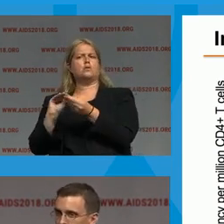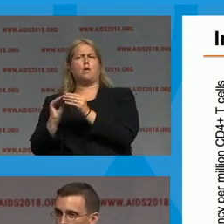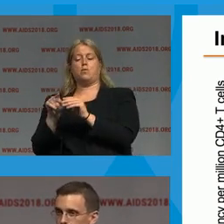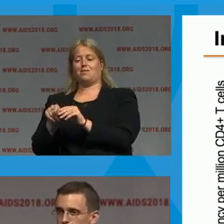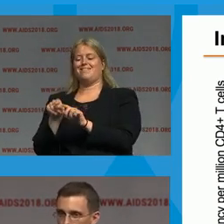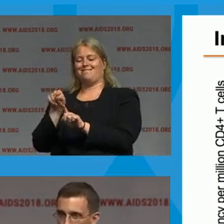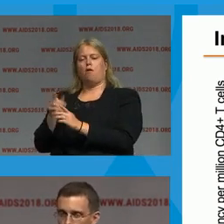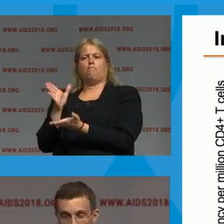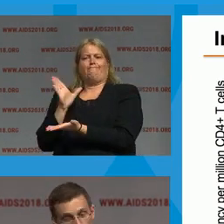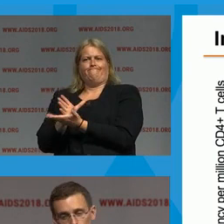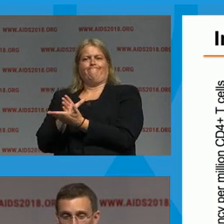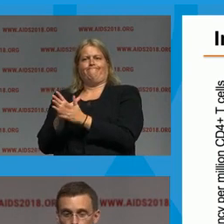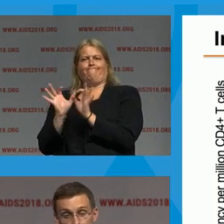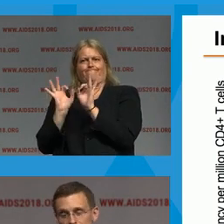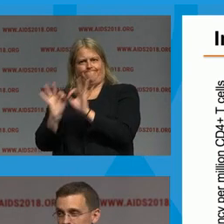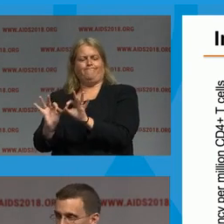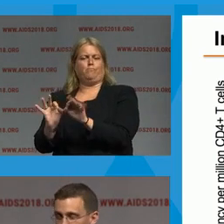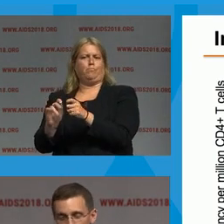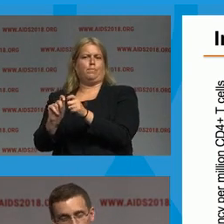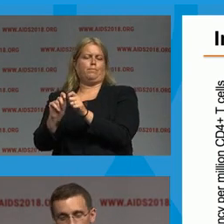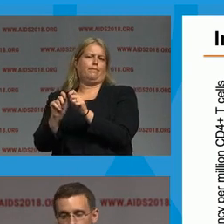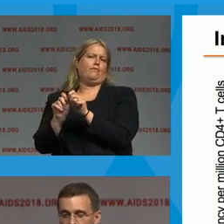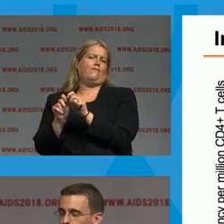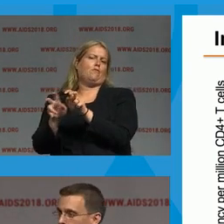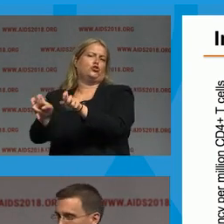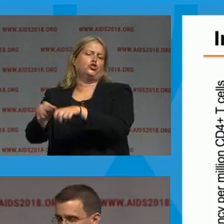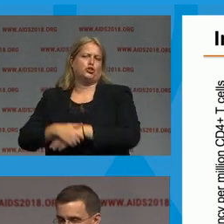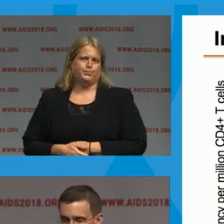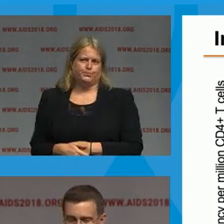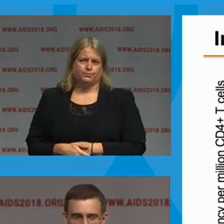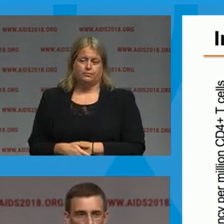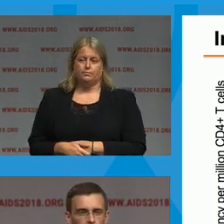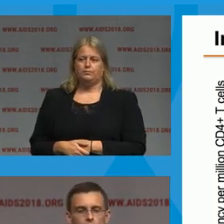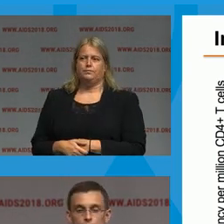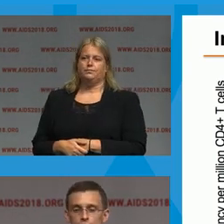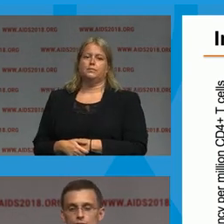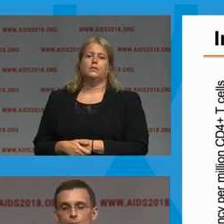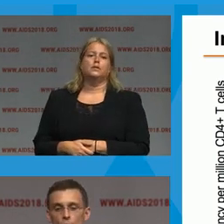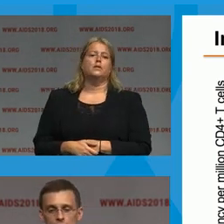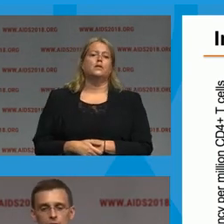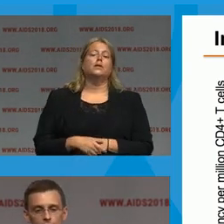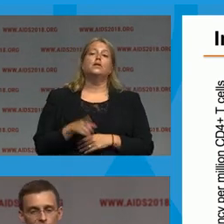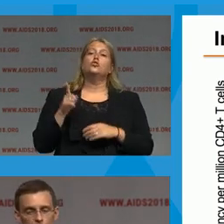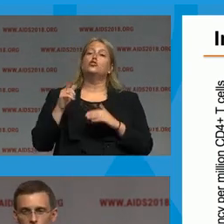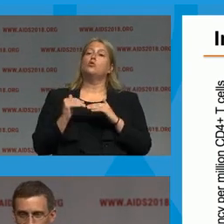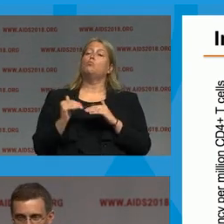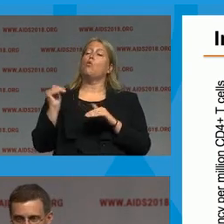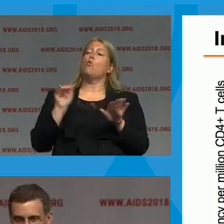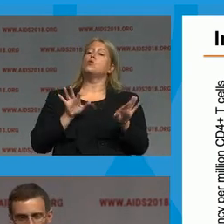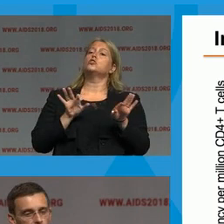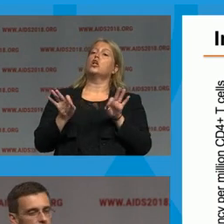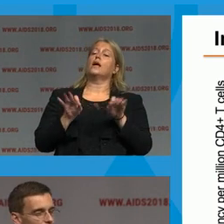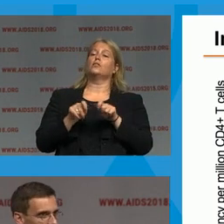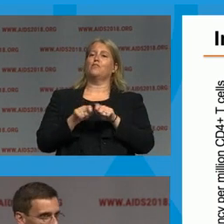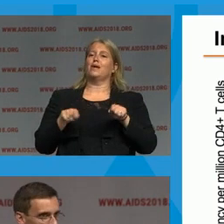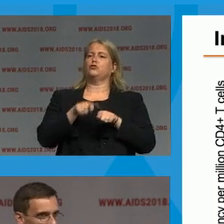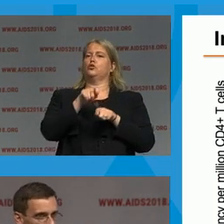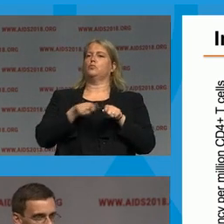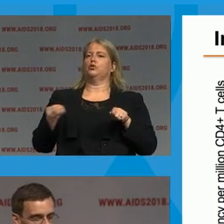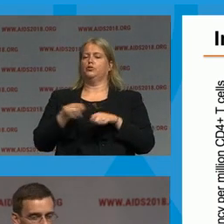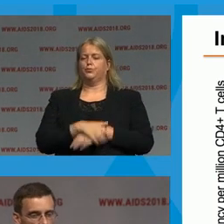viruses that can reach seed infection, the viruses that we have to worry about. So this is a more selective measurement of intact versus